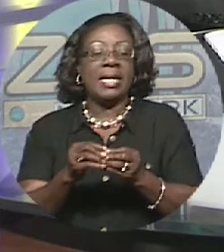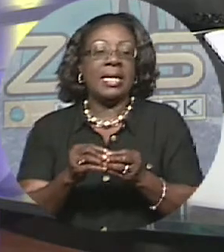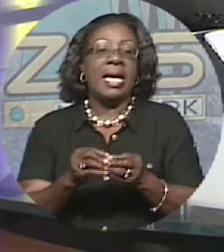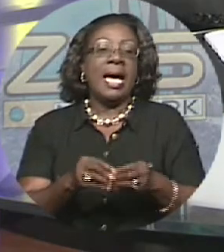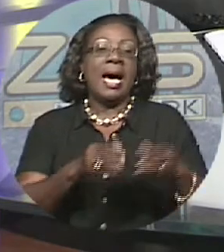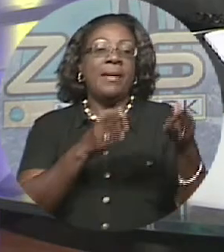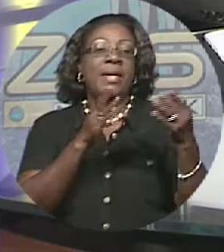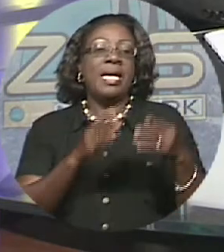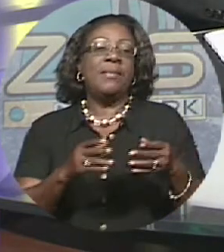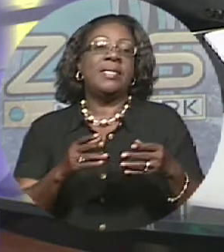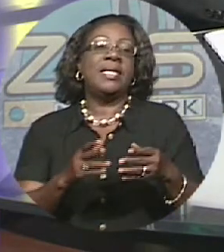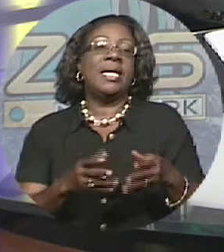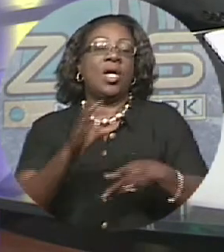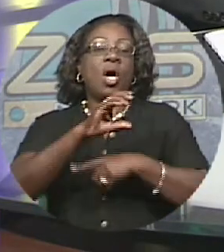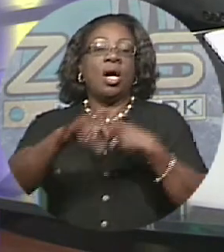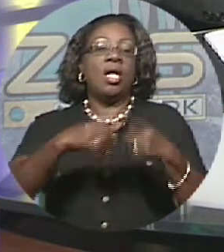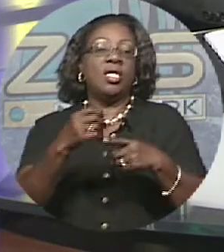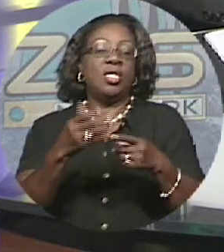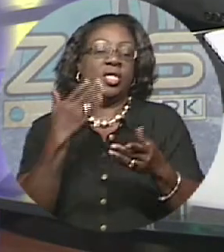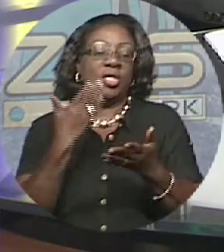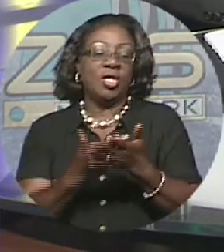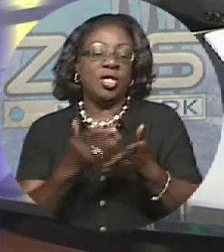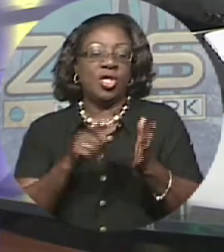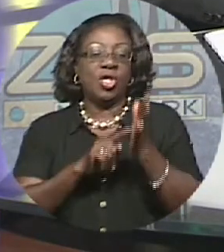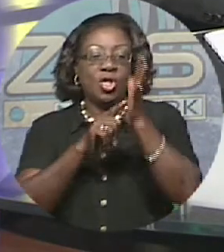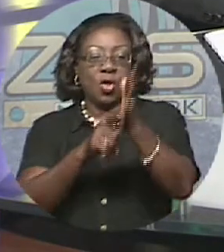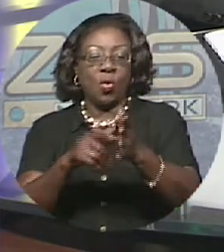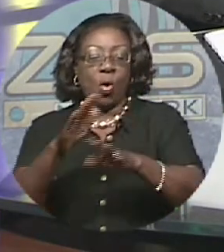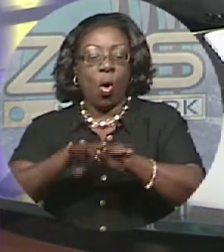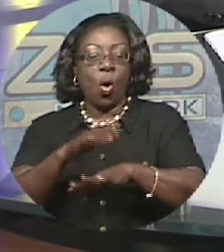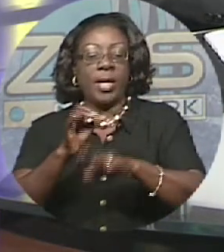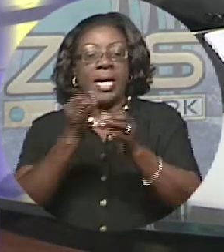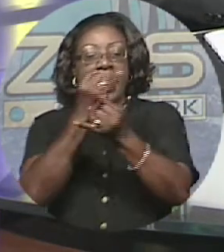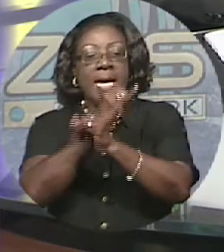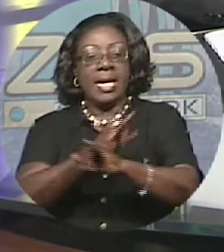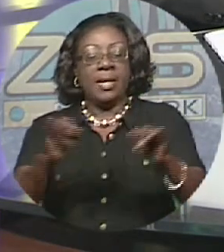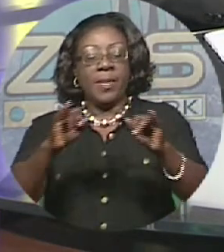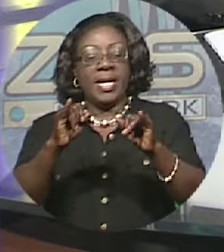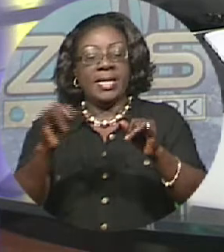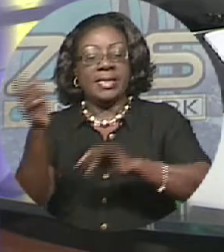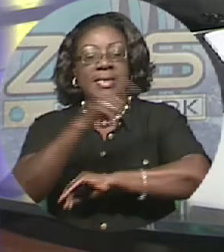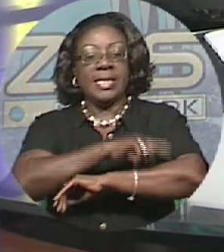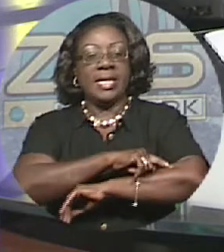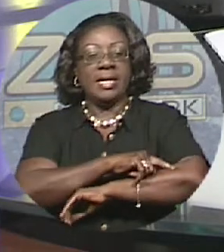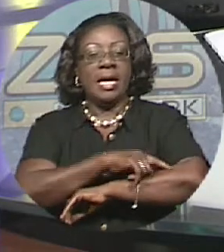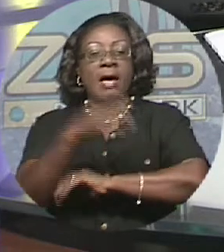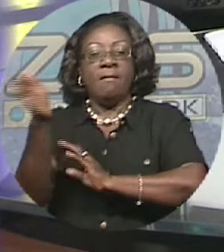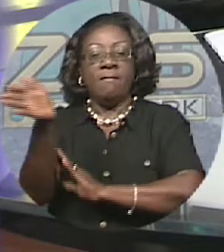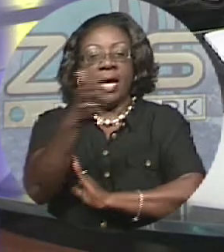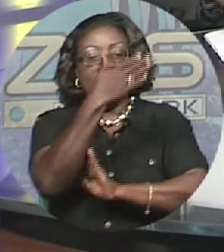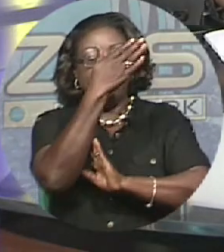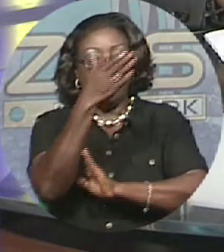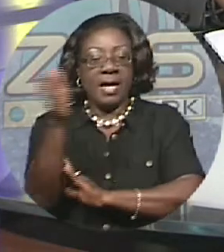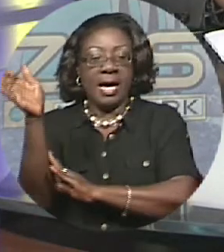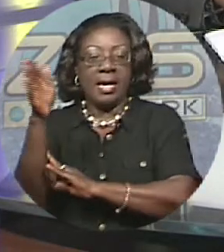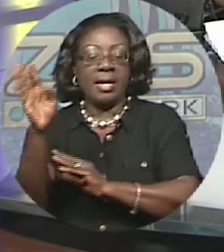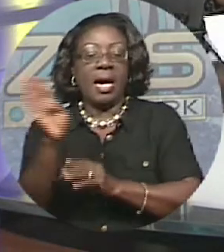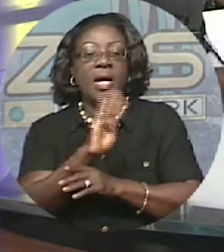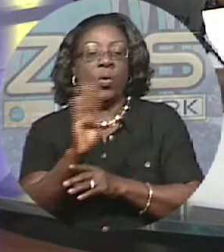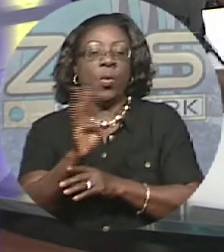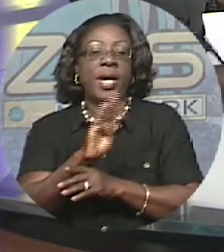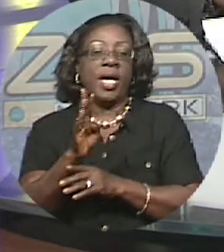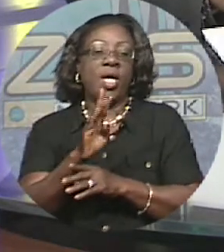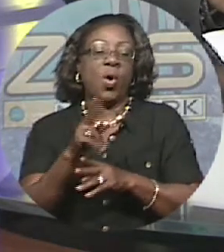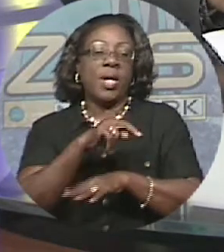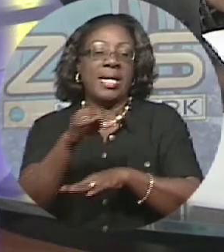feast on Independence Day. Well, he's asking everyone to fly the flag and wear their national colors for National Pride Day,